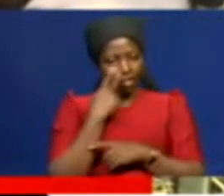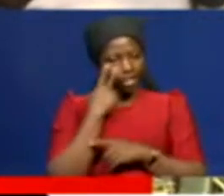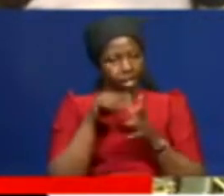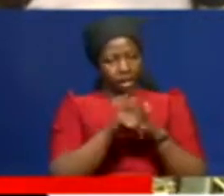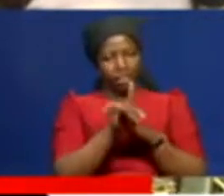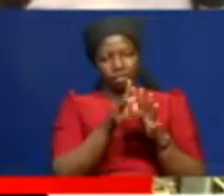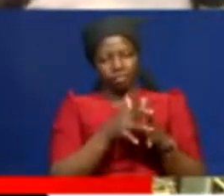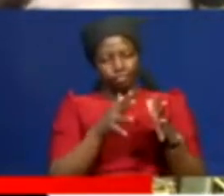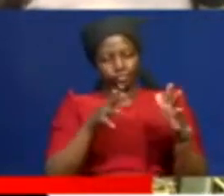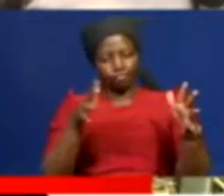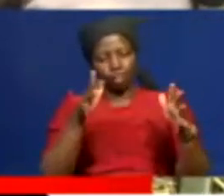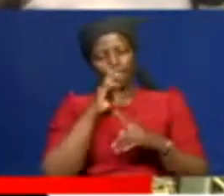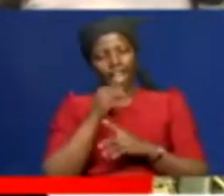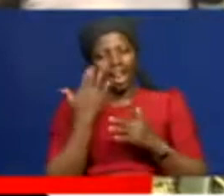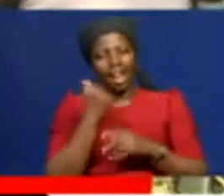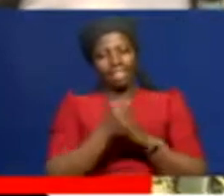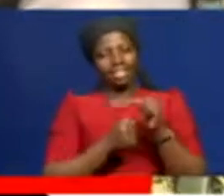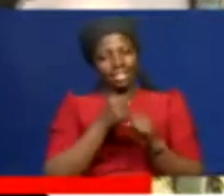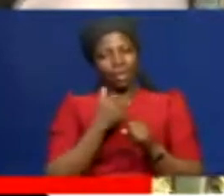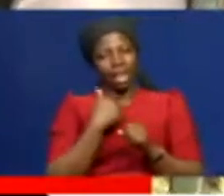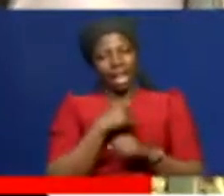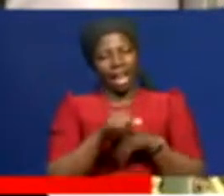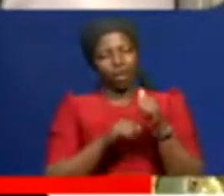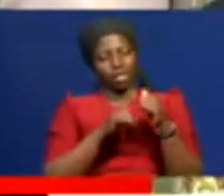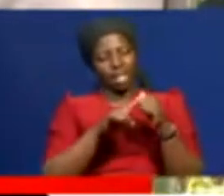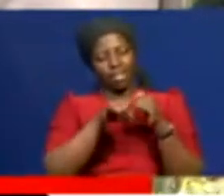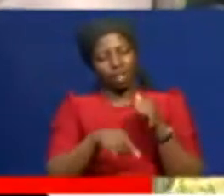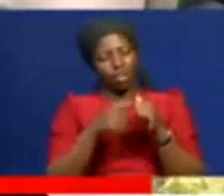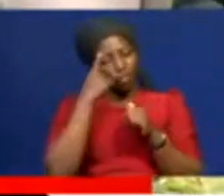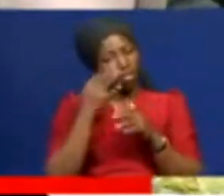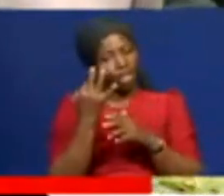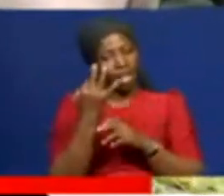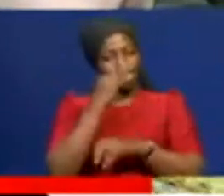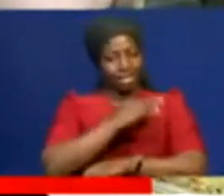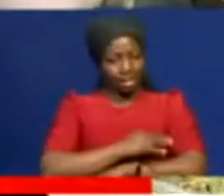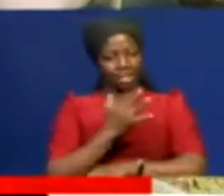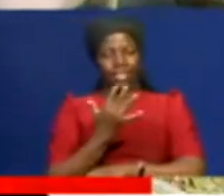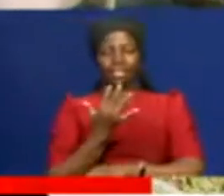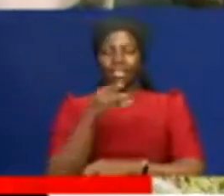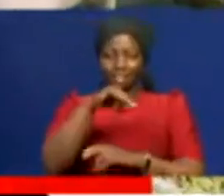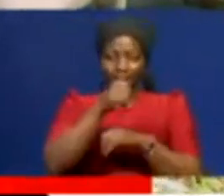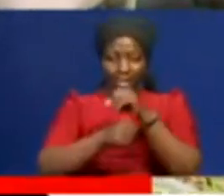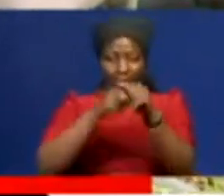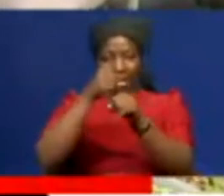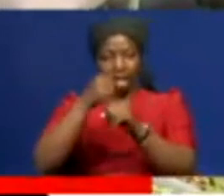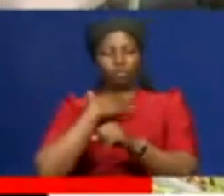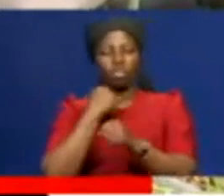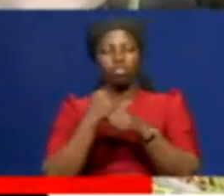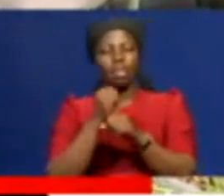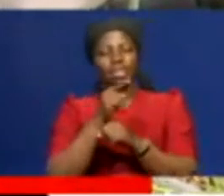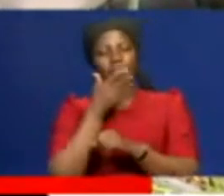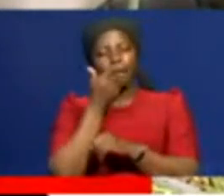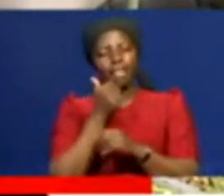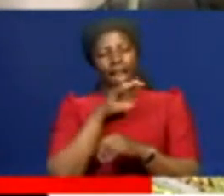Yeah. Last year we had a crowd of about 6,000, mm-hmm, for the last 3 days. Now, this year, we want to make it even better and